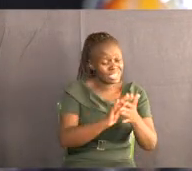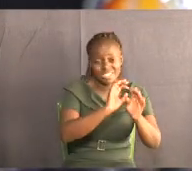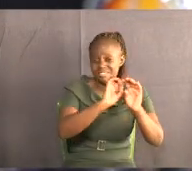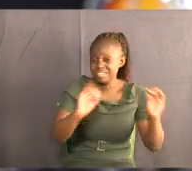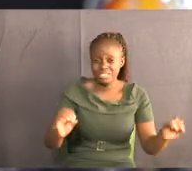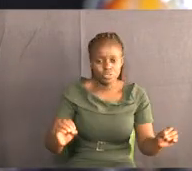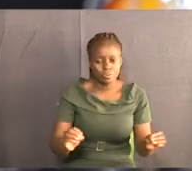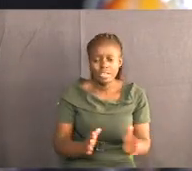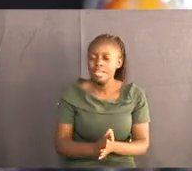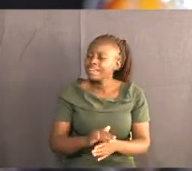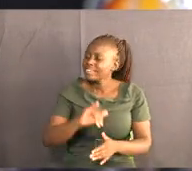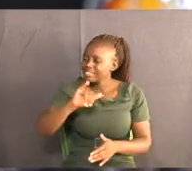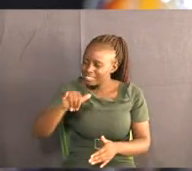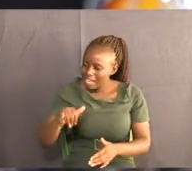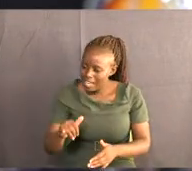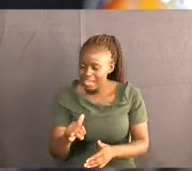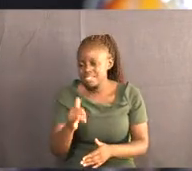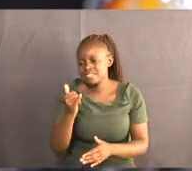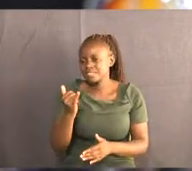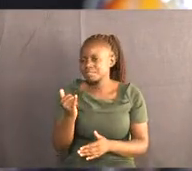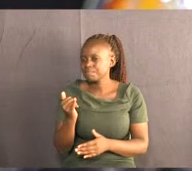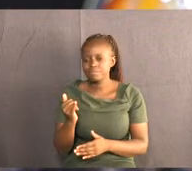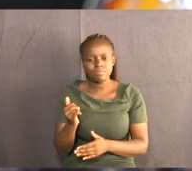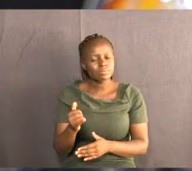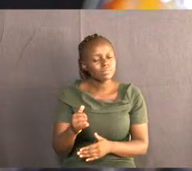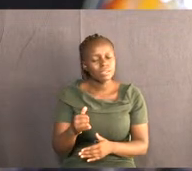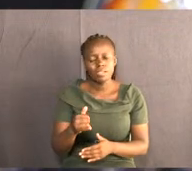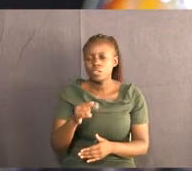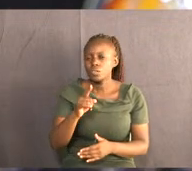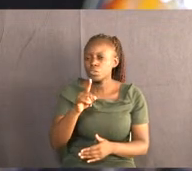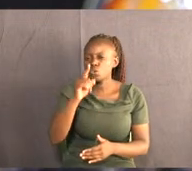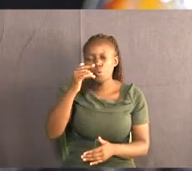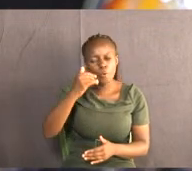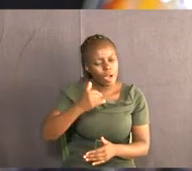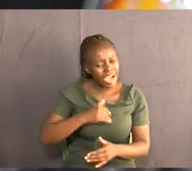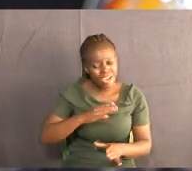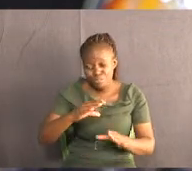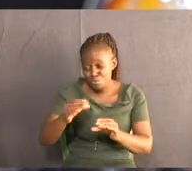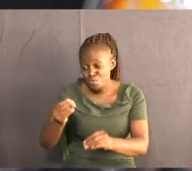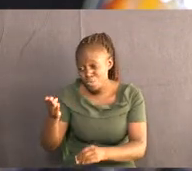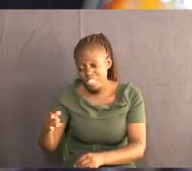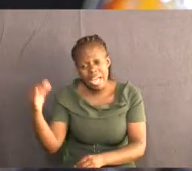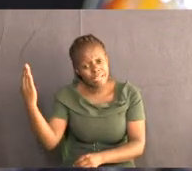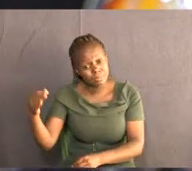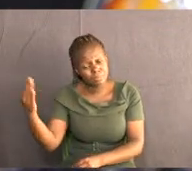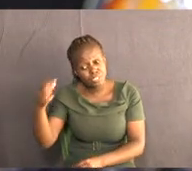a second, because justification is a sudden thing that happens.